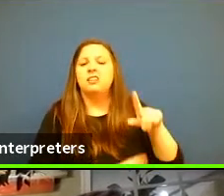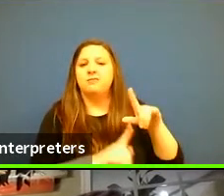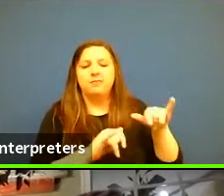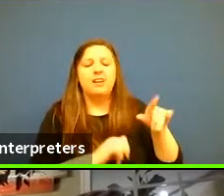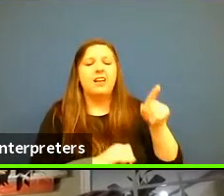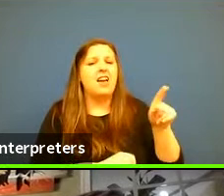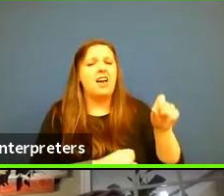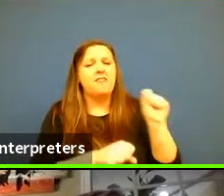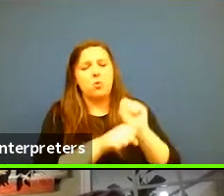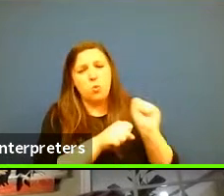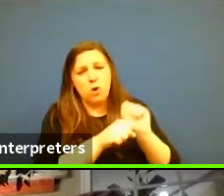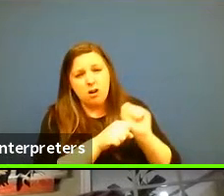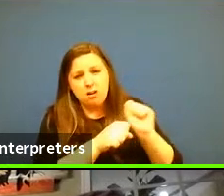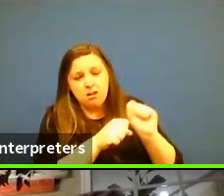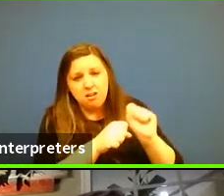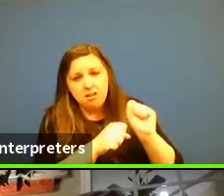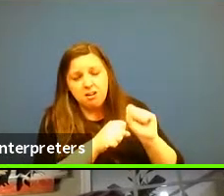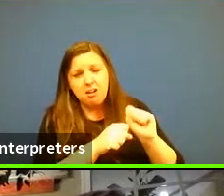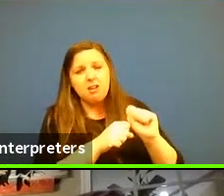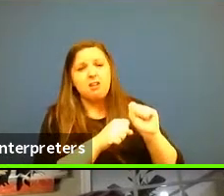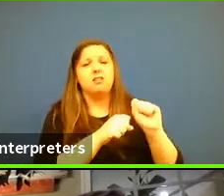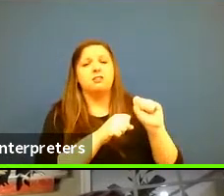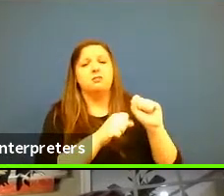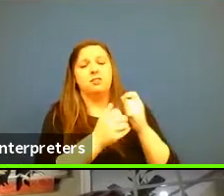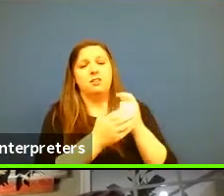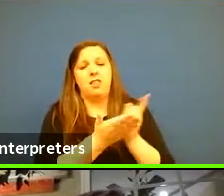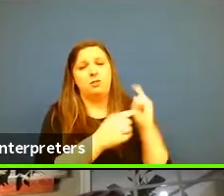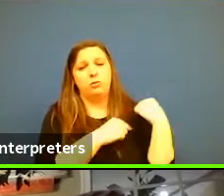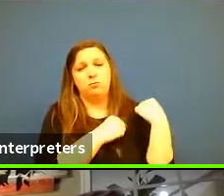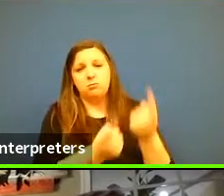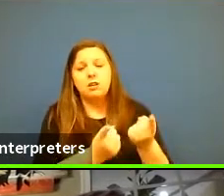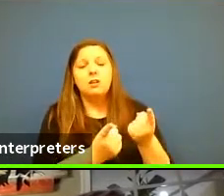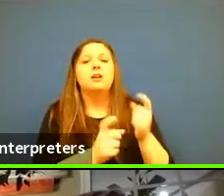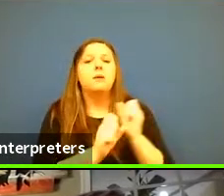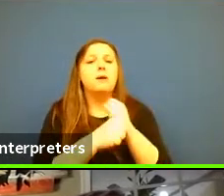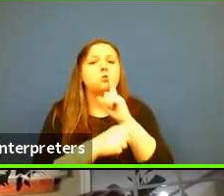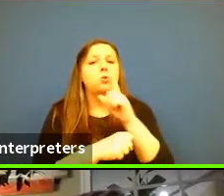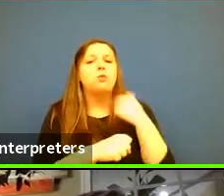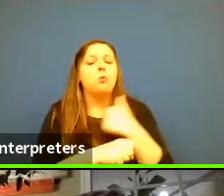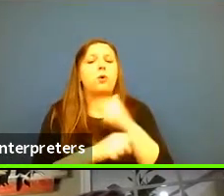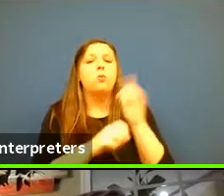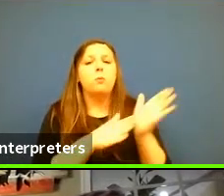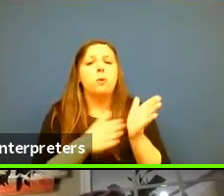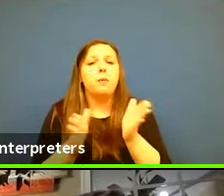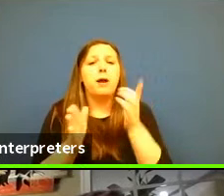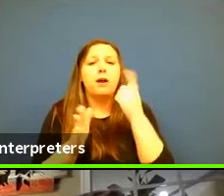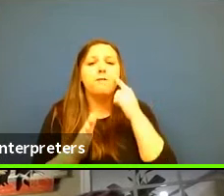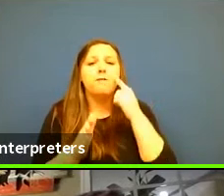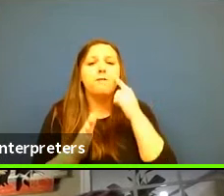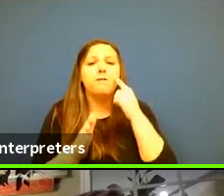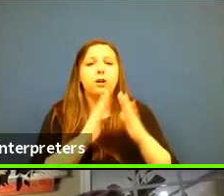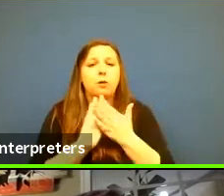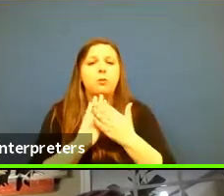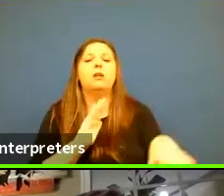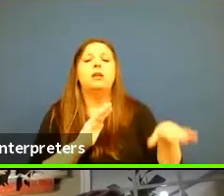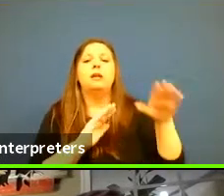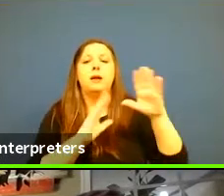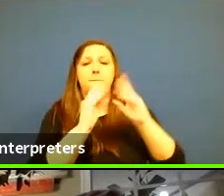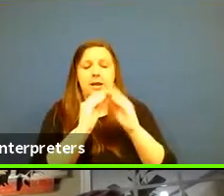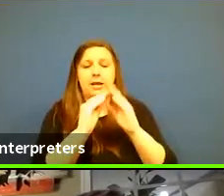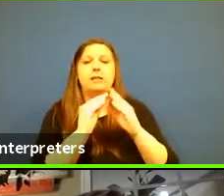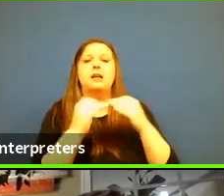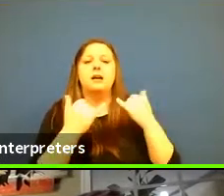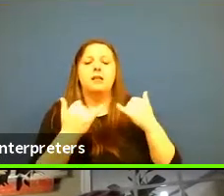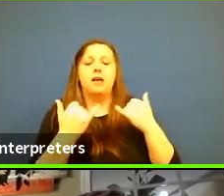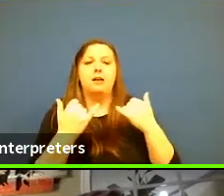week to ensure that we were prepared for our community forums that were held on Tuesday and Wednesday of this week, and to make sure